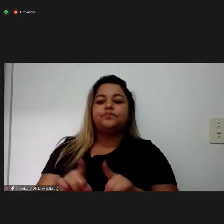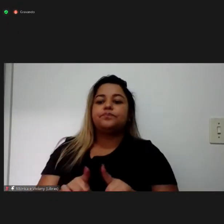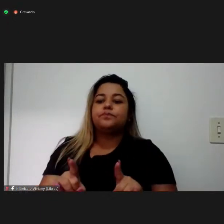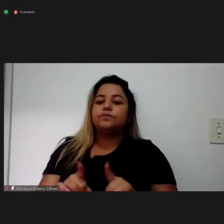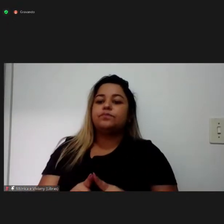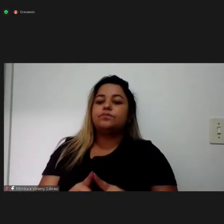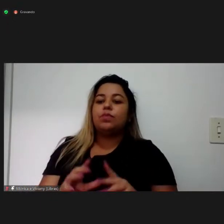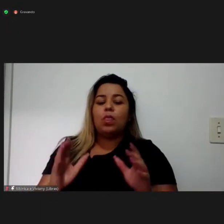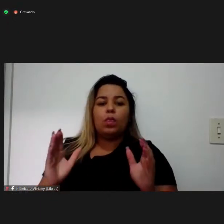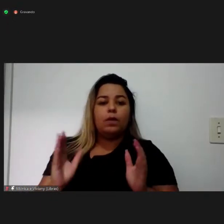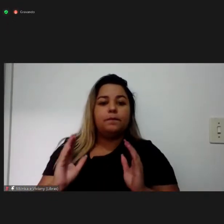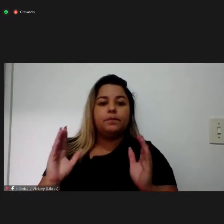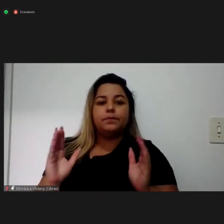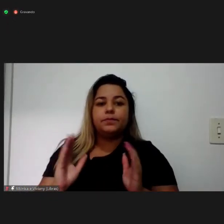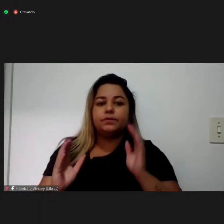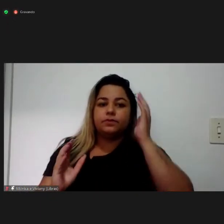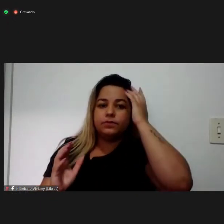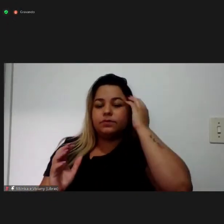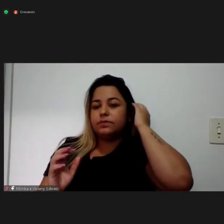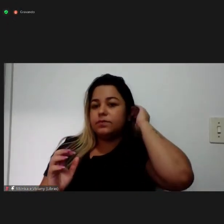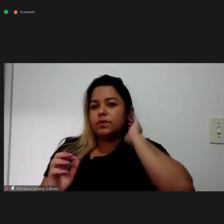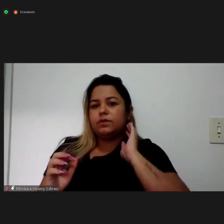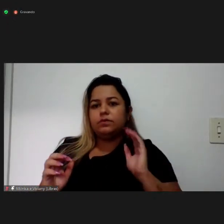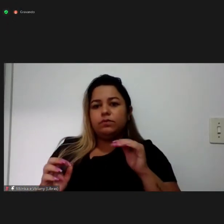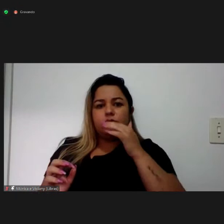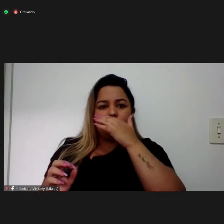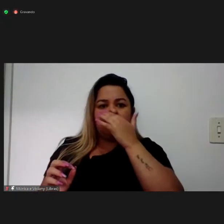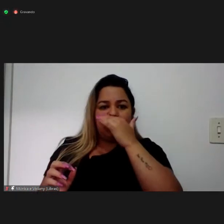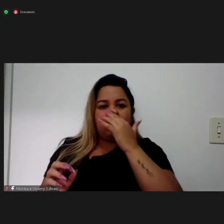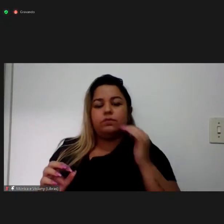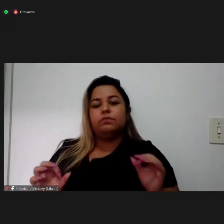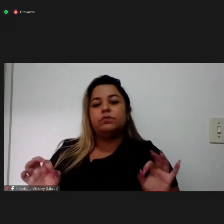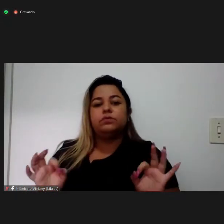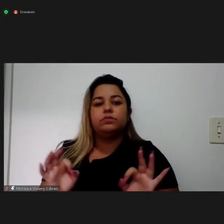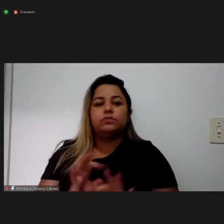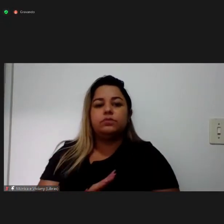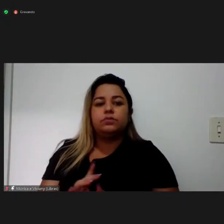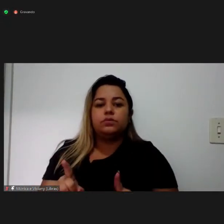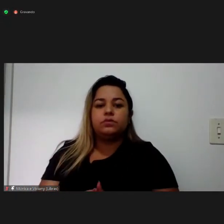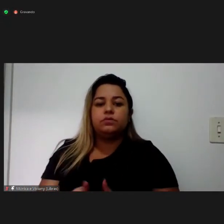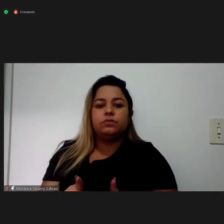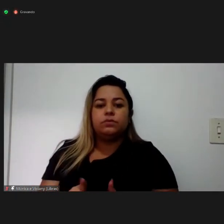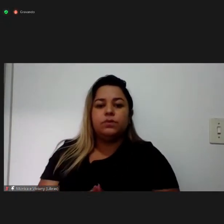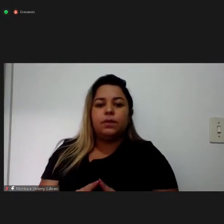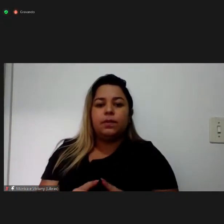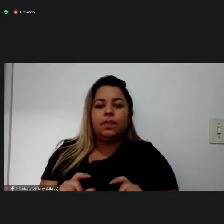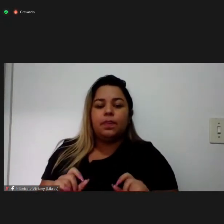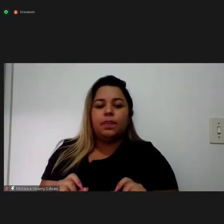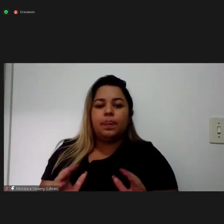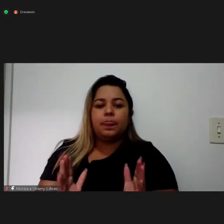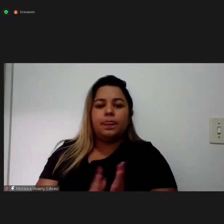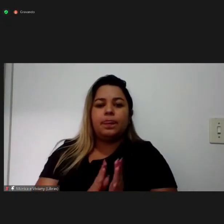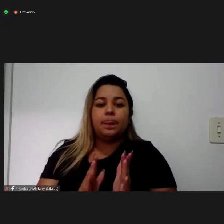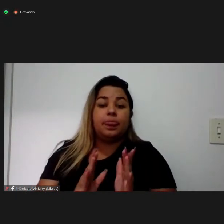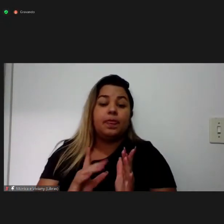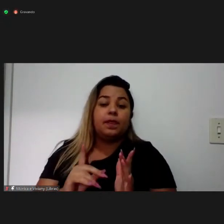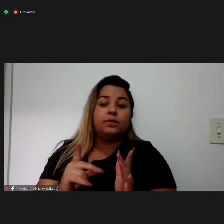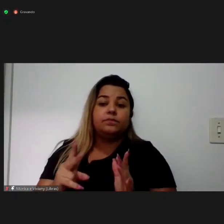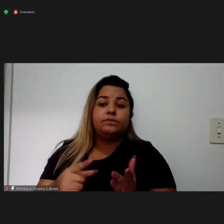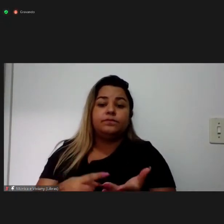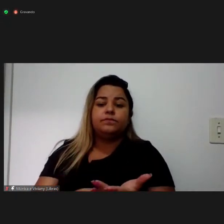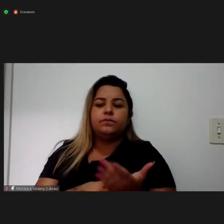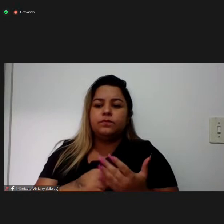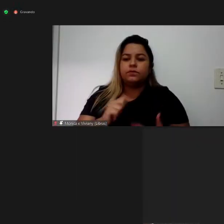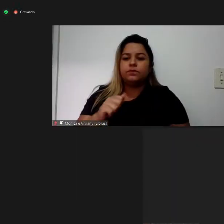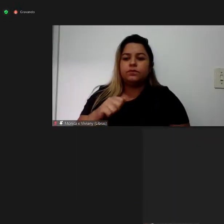see it because they're very rich. And now to continue this table, I'm going to invite